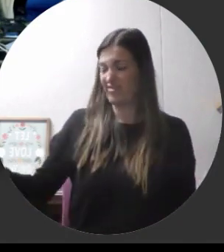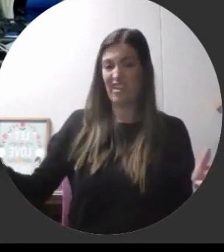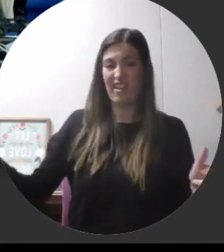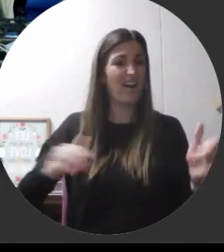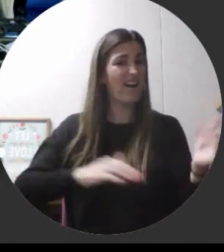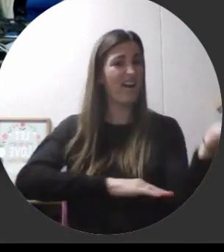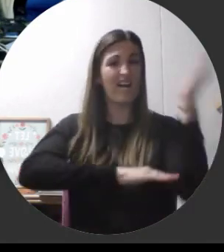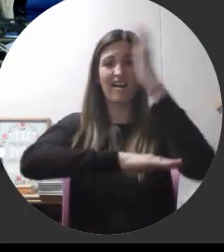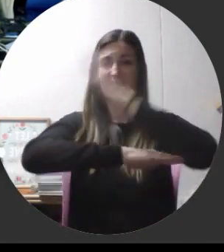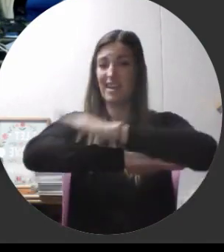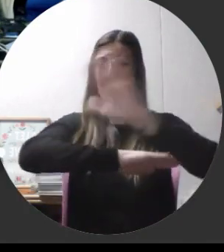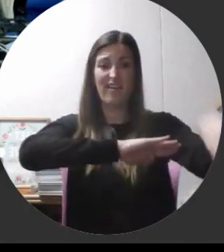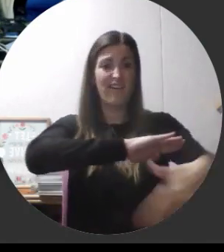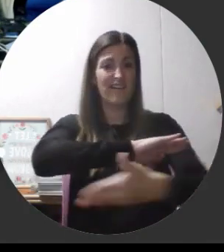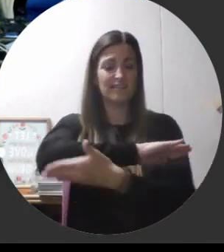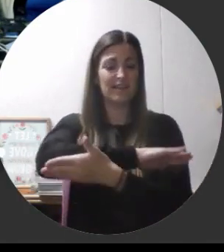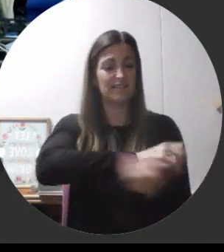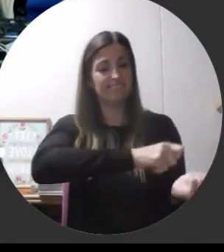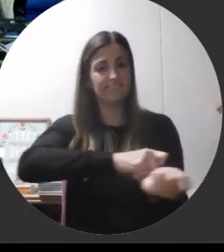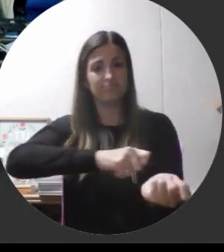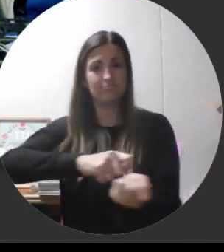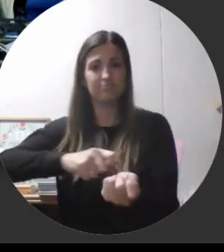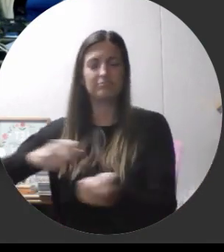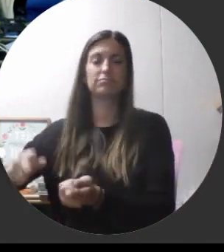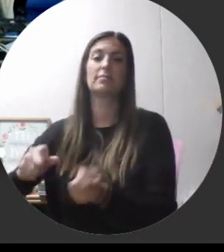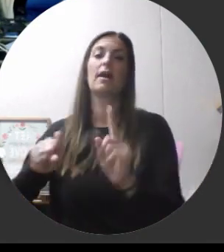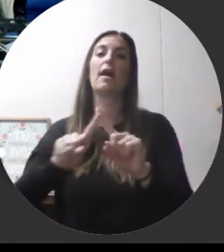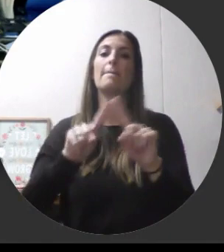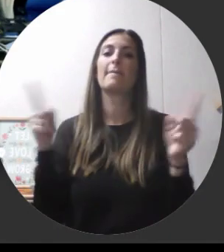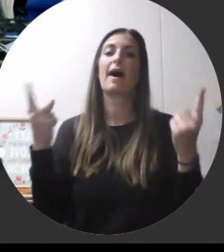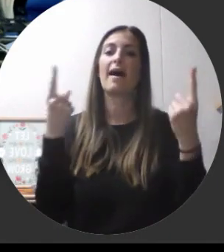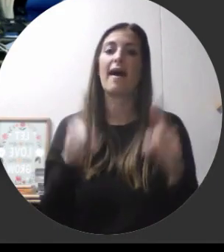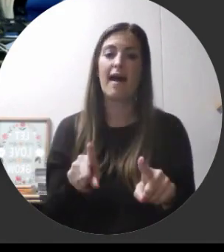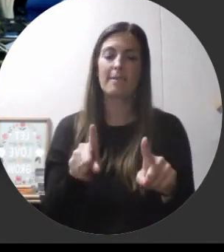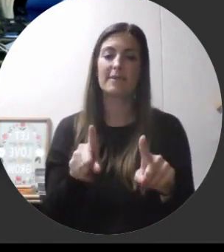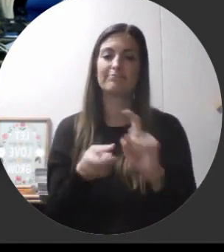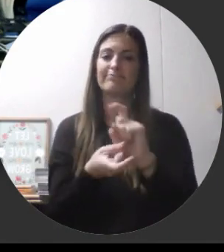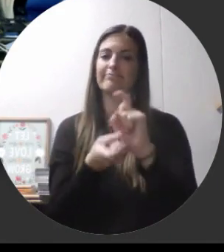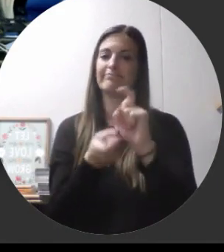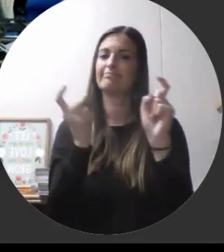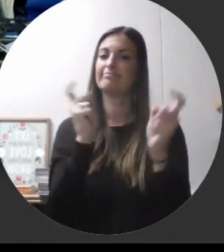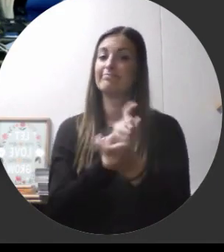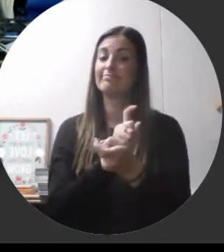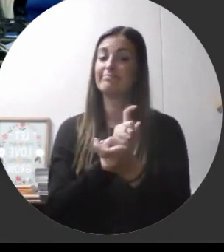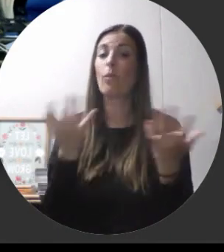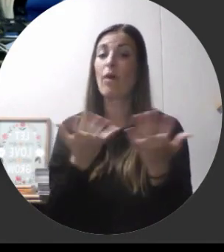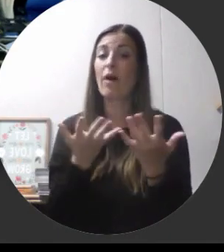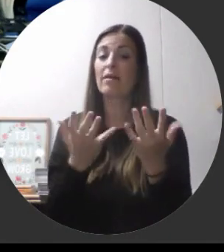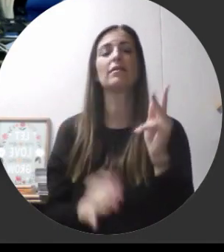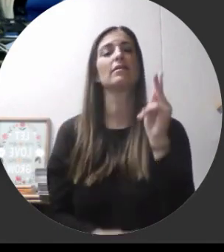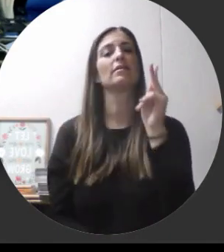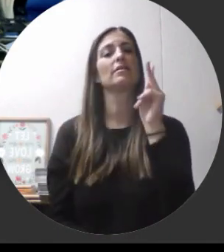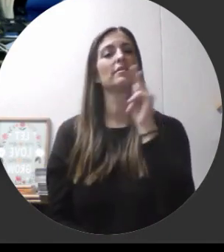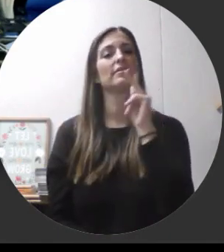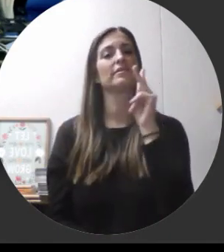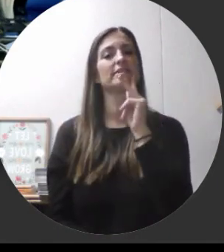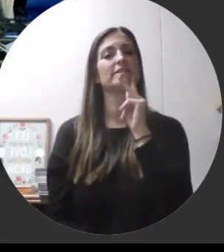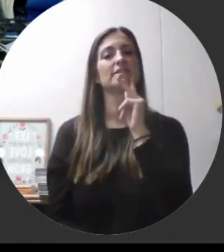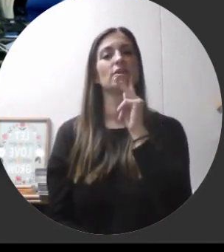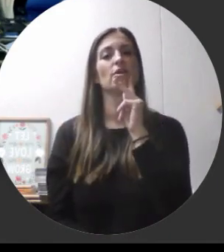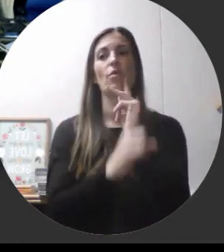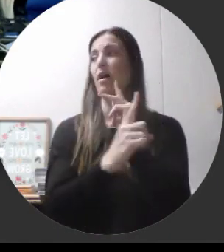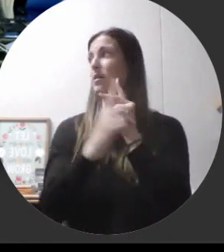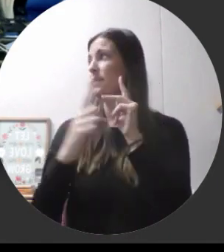night getting him to the lock-in," growled Grumble. But then something happened that changed the whole picture. Kirsty walked backward still, reached the